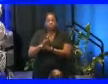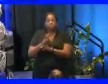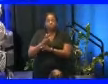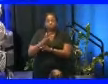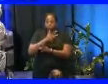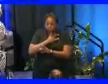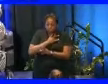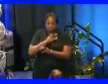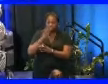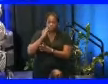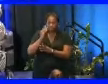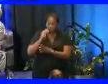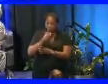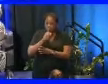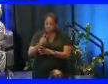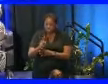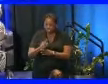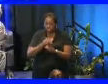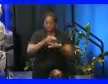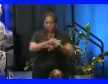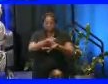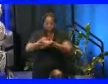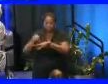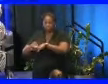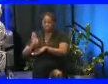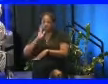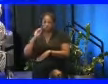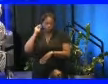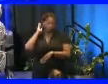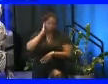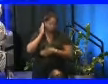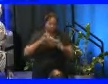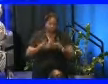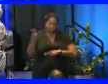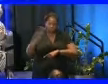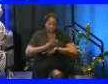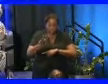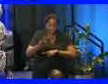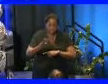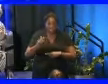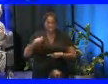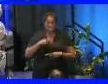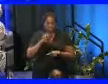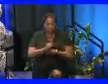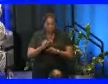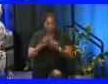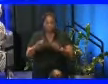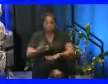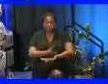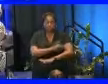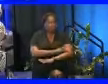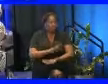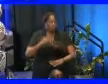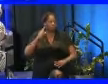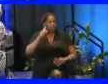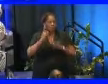lived experiences has resonated in this room, and we're going to carry it with us for the next 2 days as we work to make progress. I think we